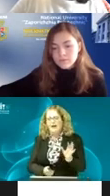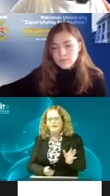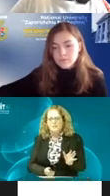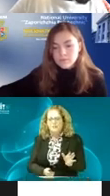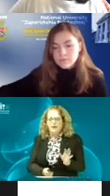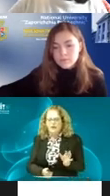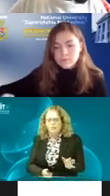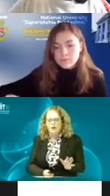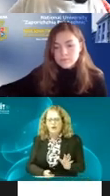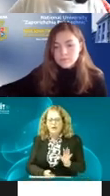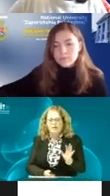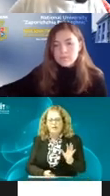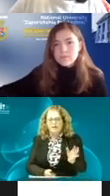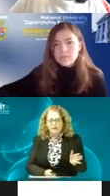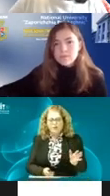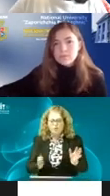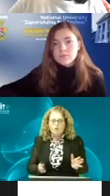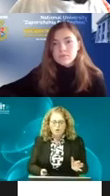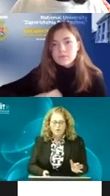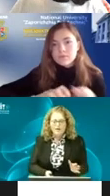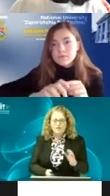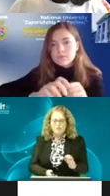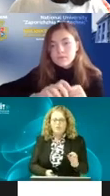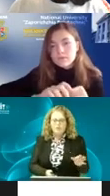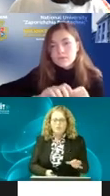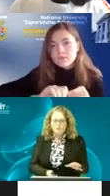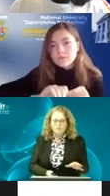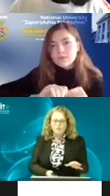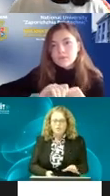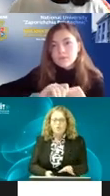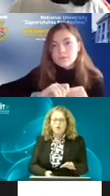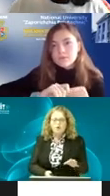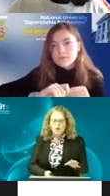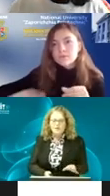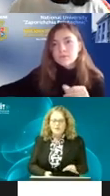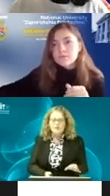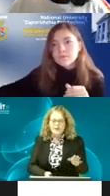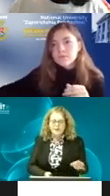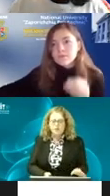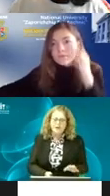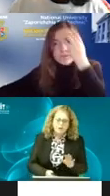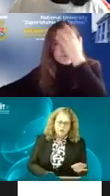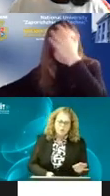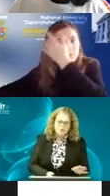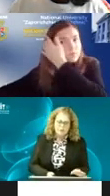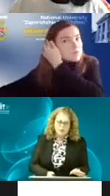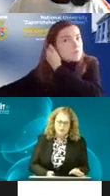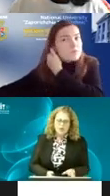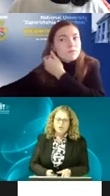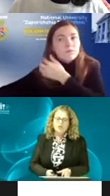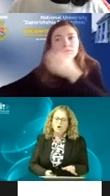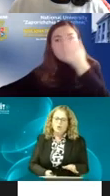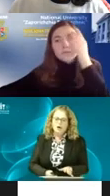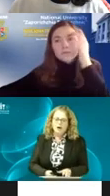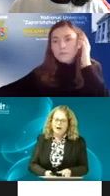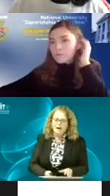on my academic work has two roles, and I just wanted to introduce to you what is it that I do when I don't do speech.